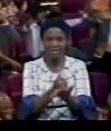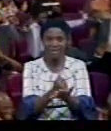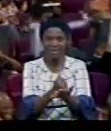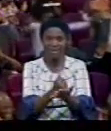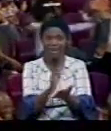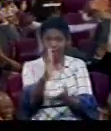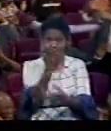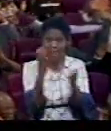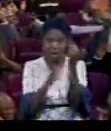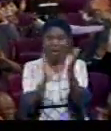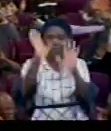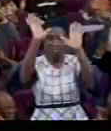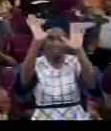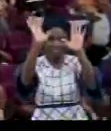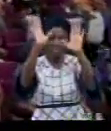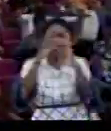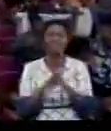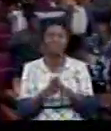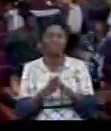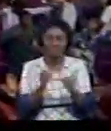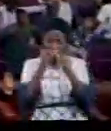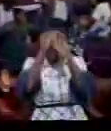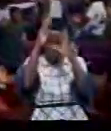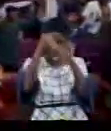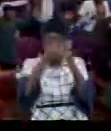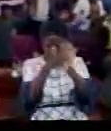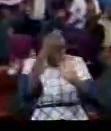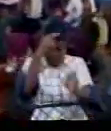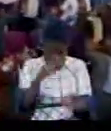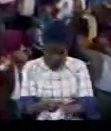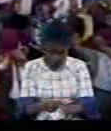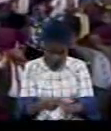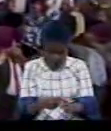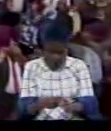Raise up that hand. Father, in Jesus'